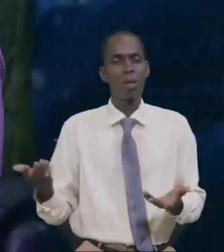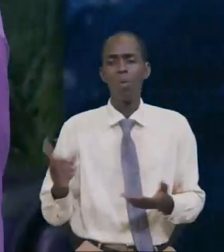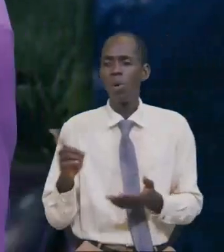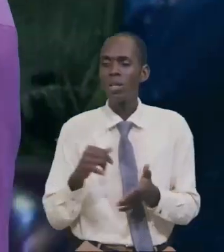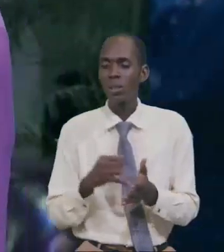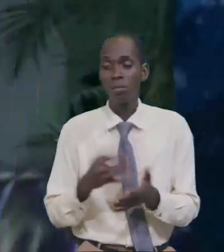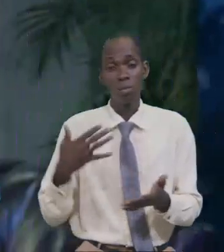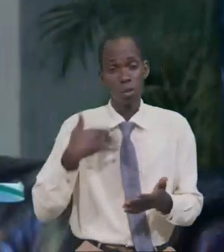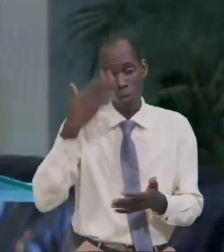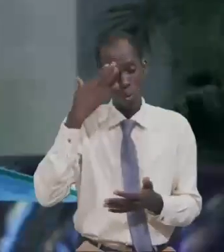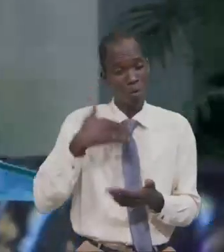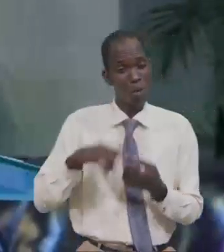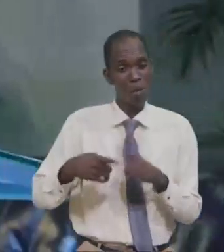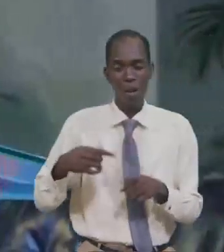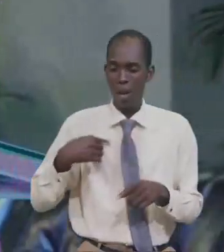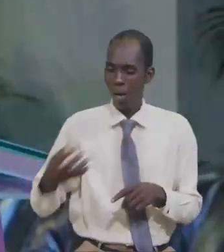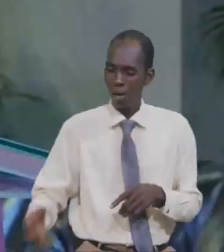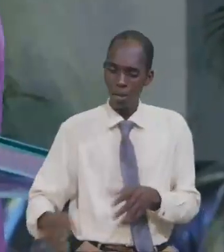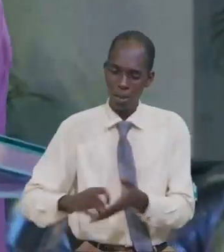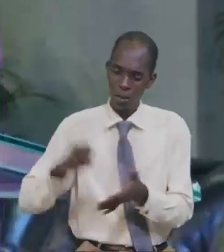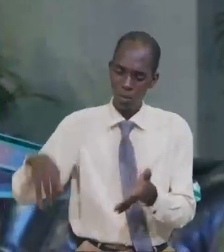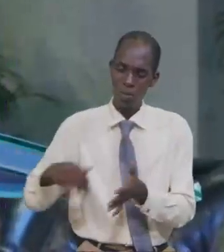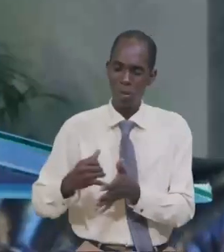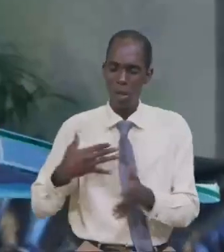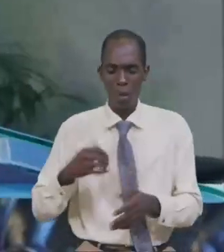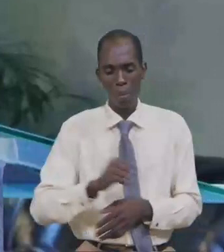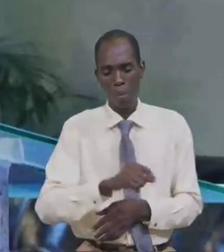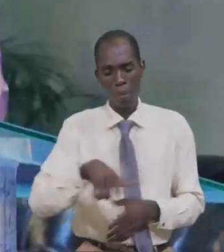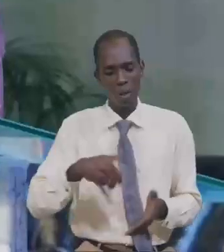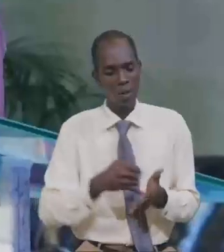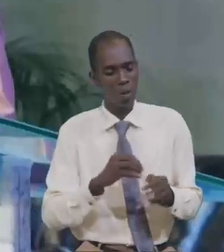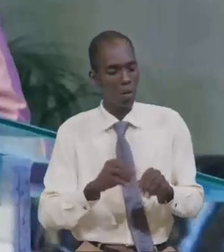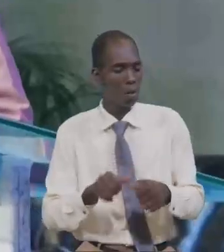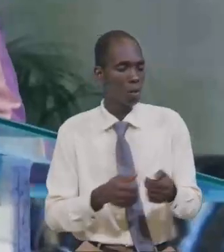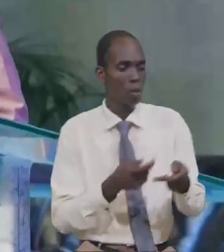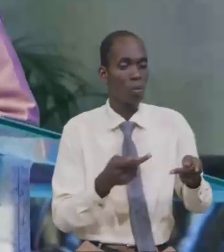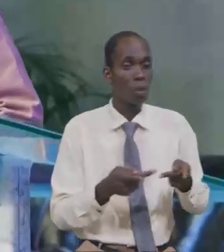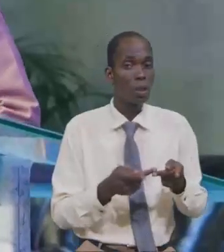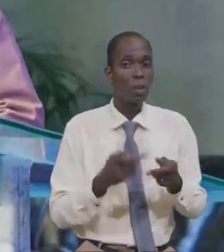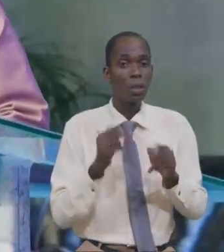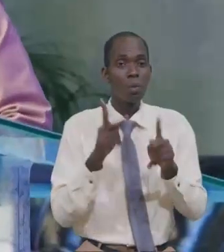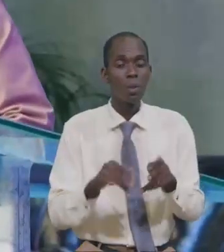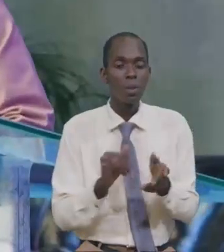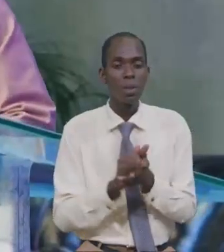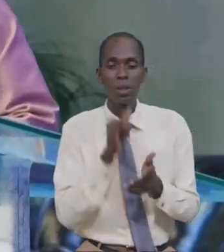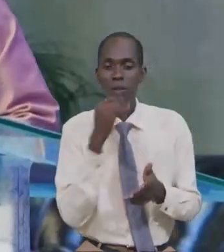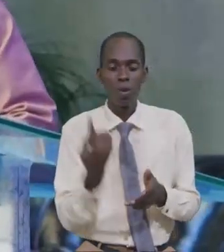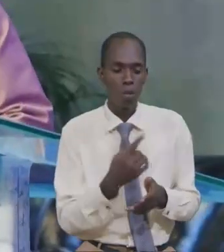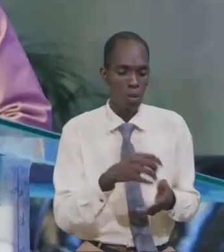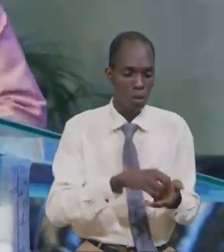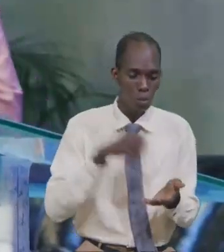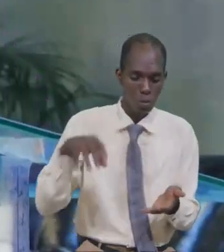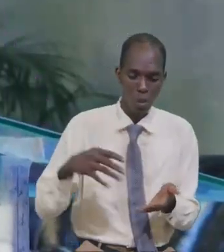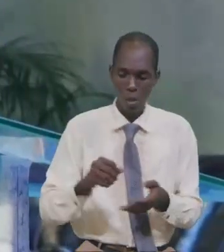the seed he had planted, the life he has planted, and is, you know, giving to change. I don't like that soil. I don't like